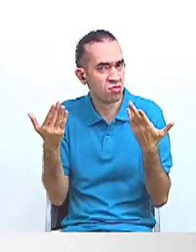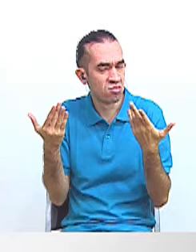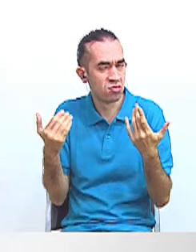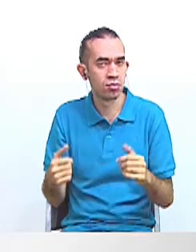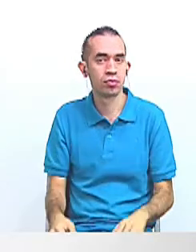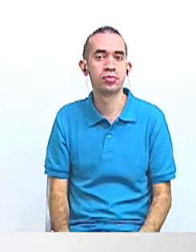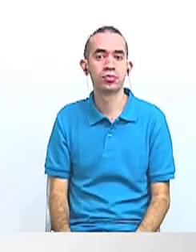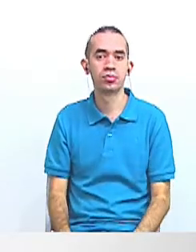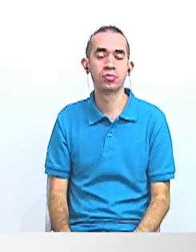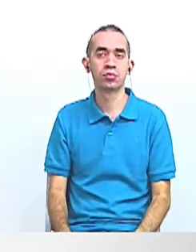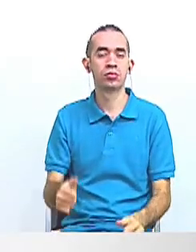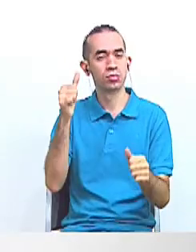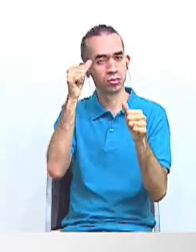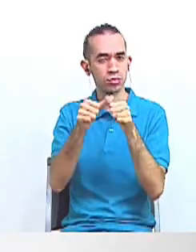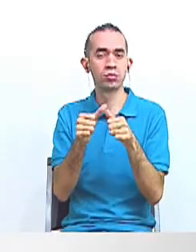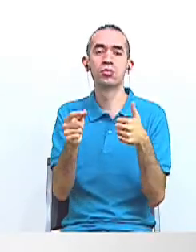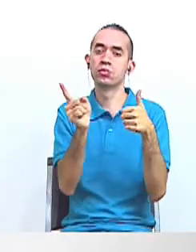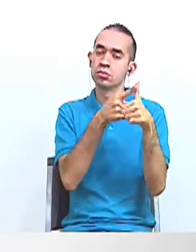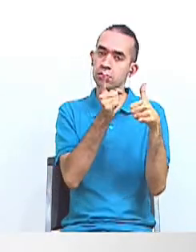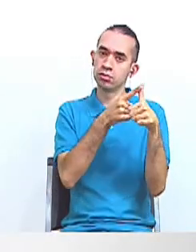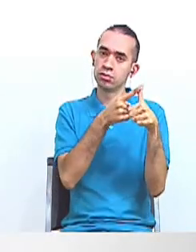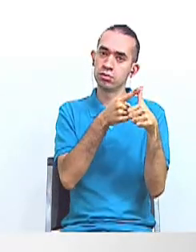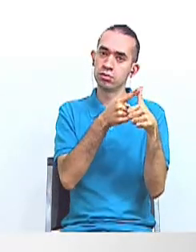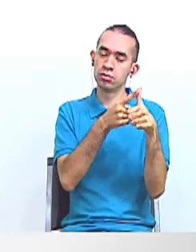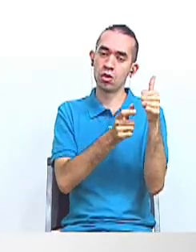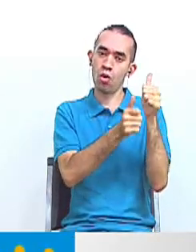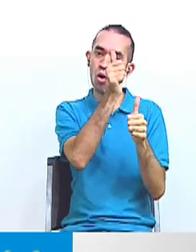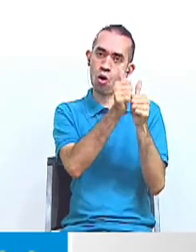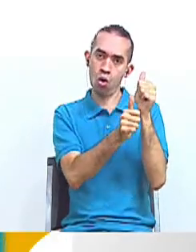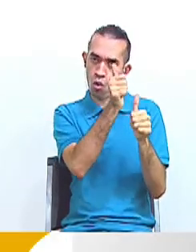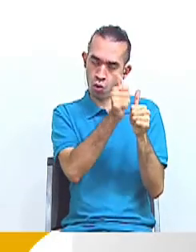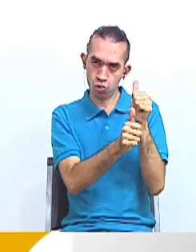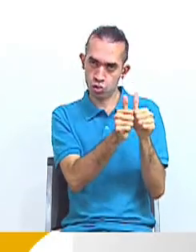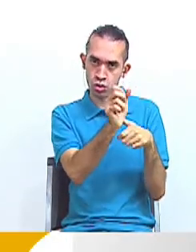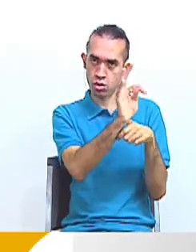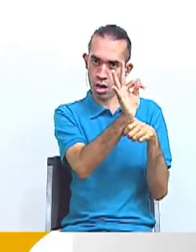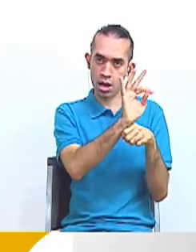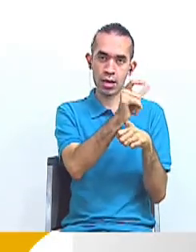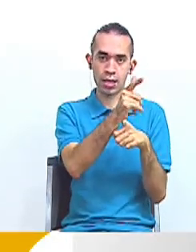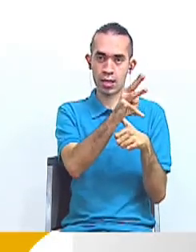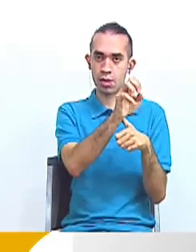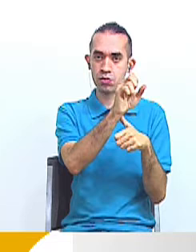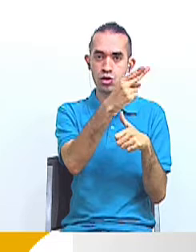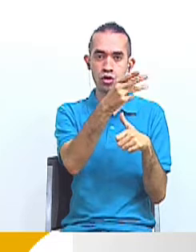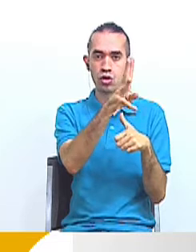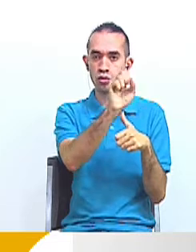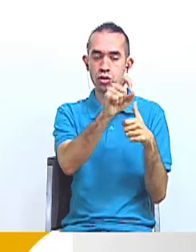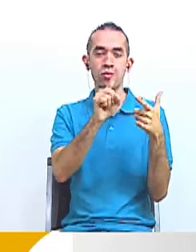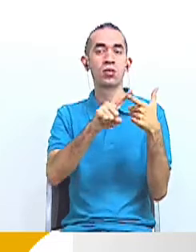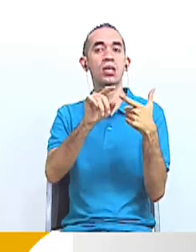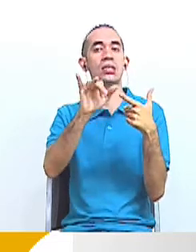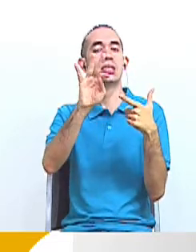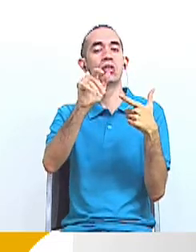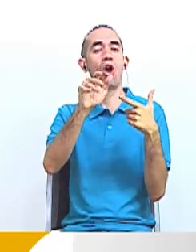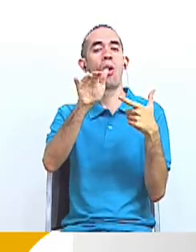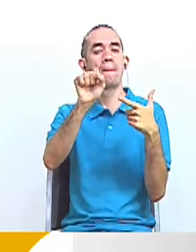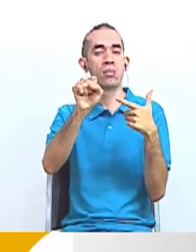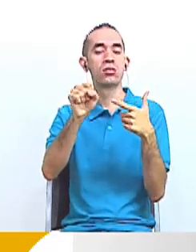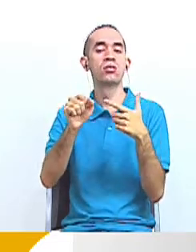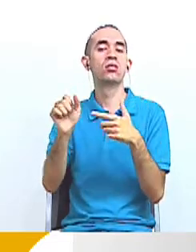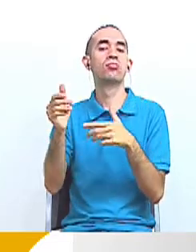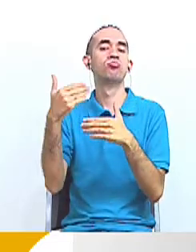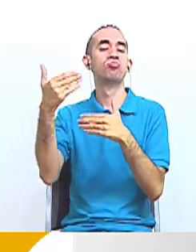with him? I remember you learned about game shows, you learned about sitcoms, spoilers,